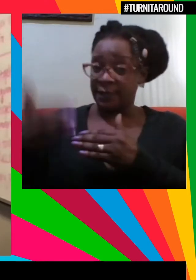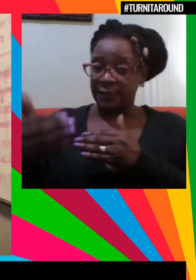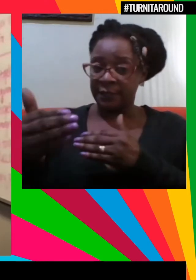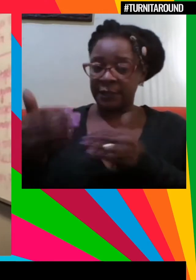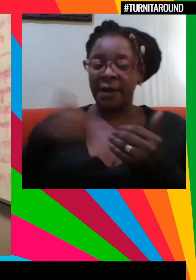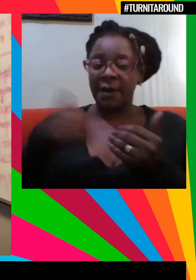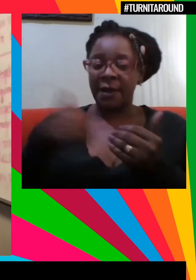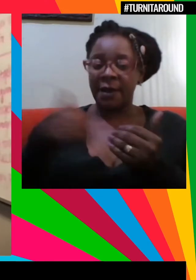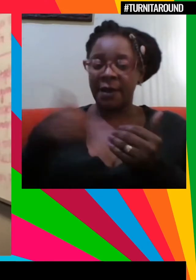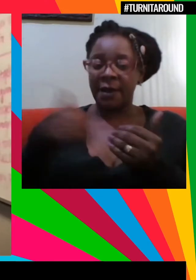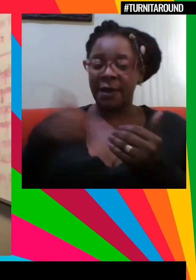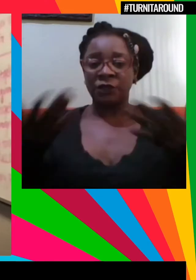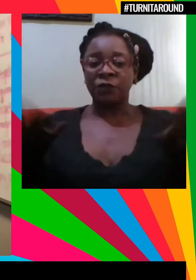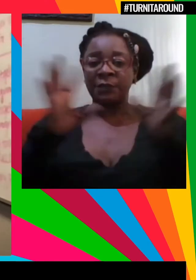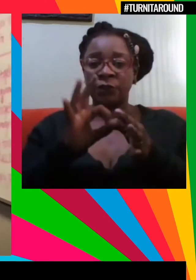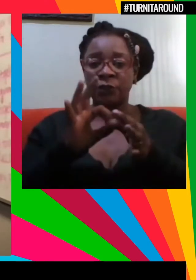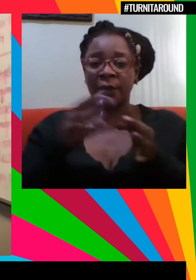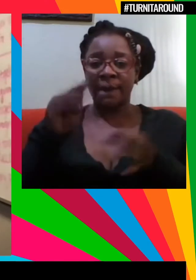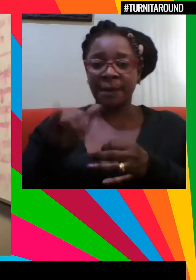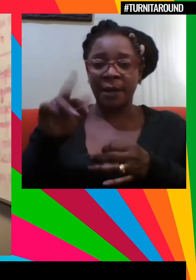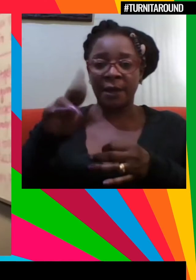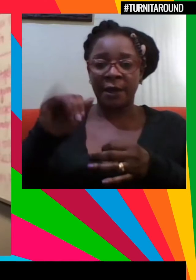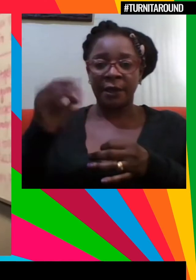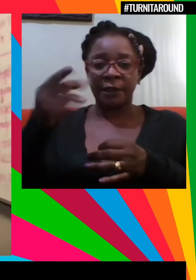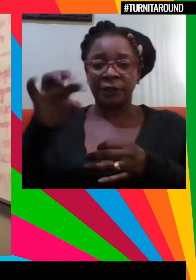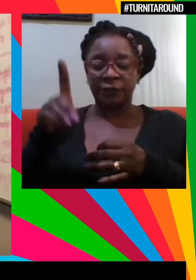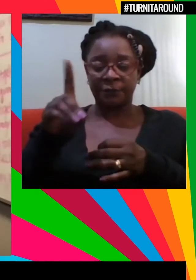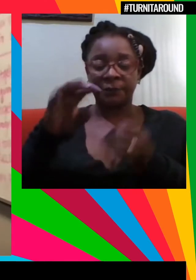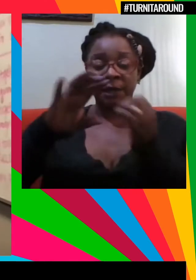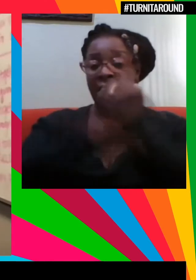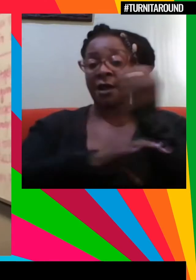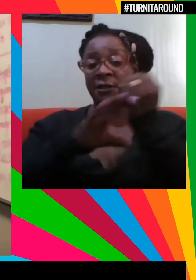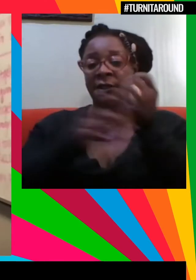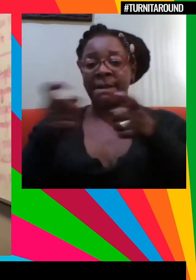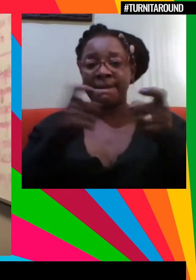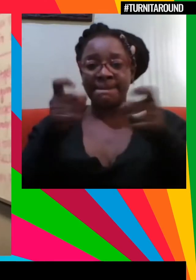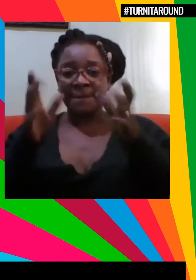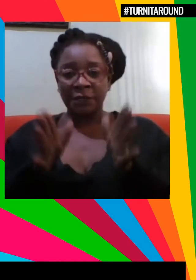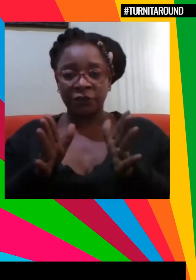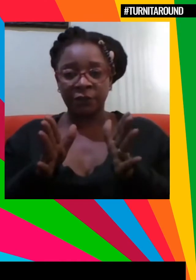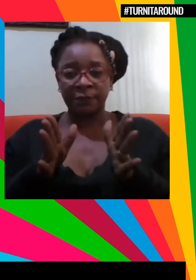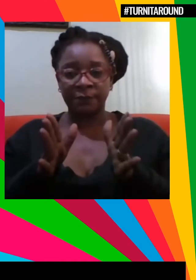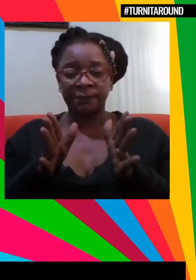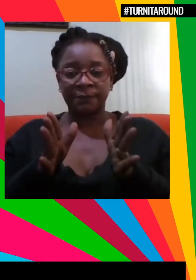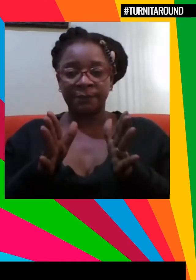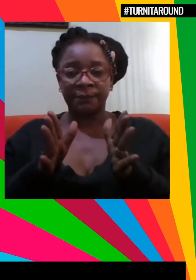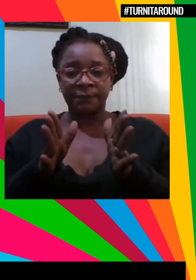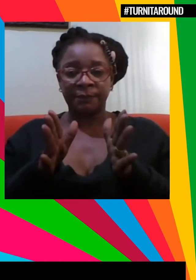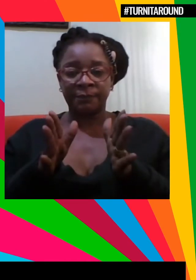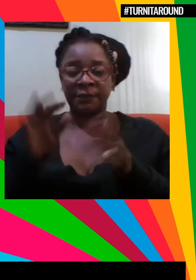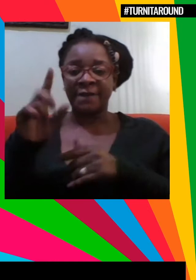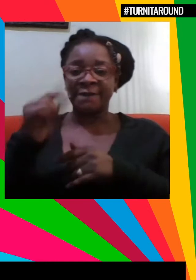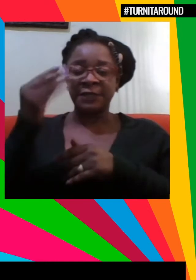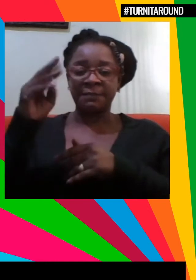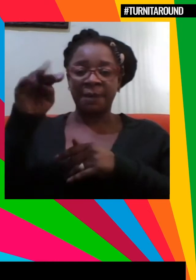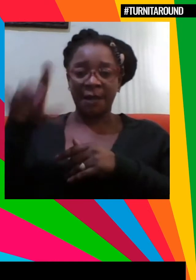be joined by Richardson Antoine, country manager for First Mile in Haiti. First Mile is a critical